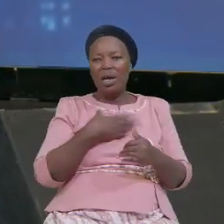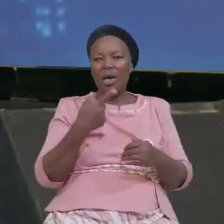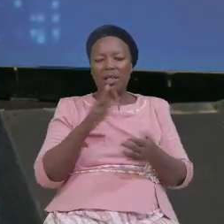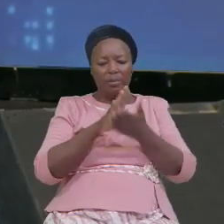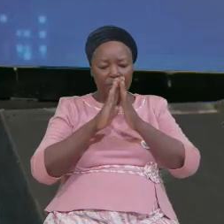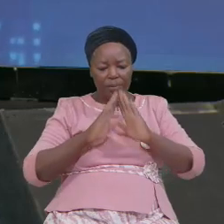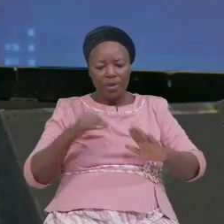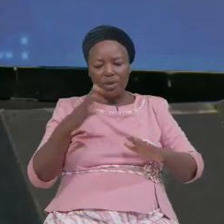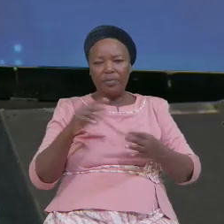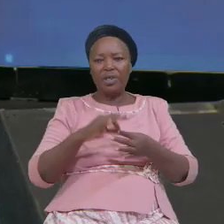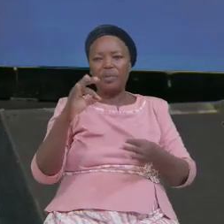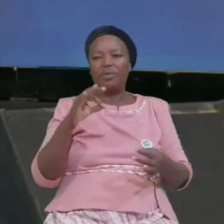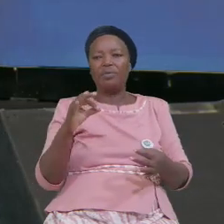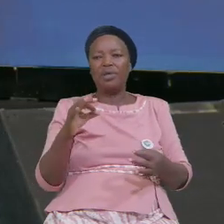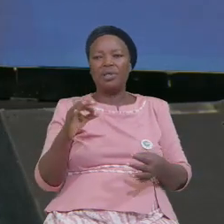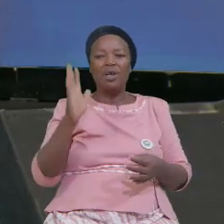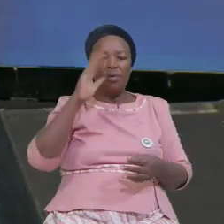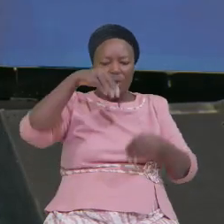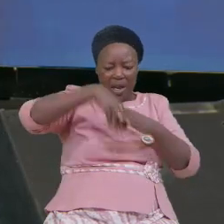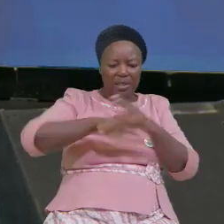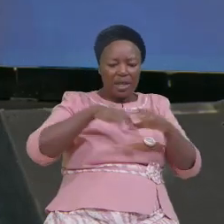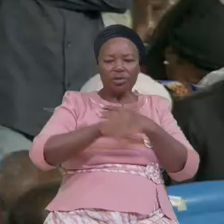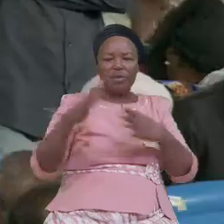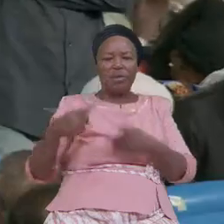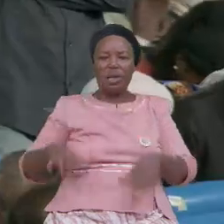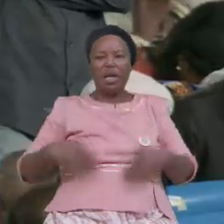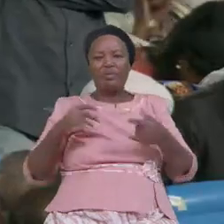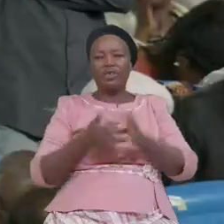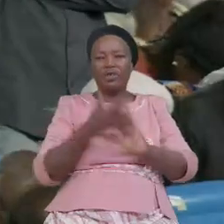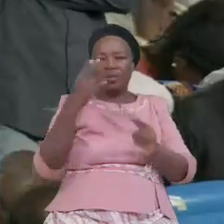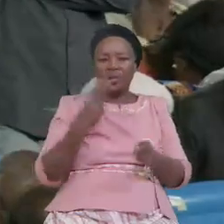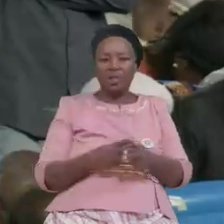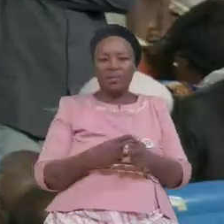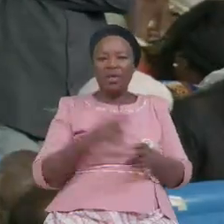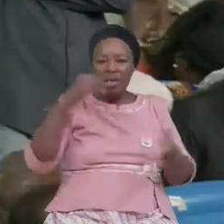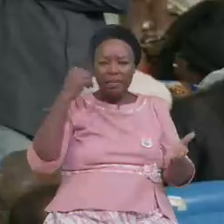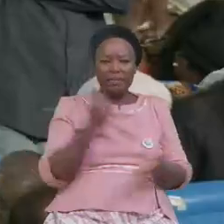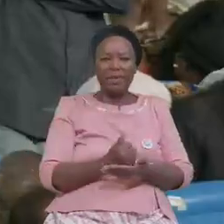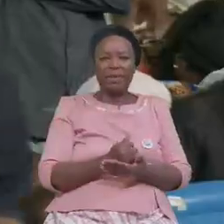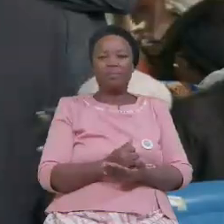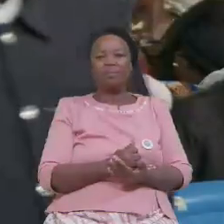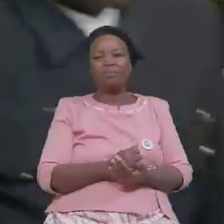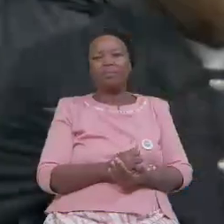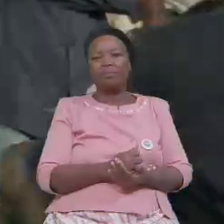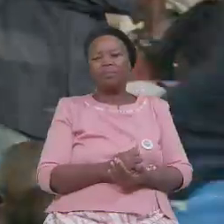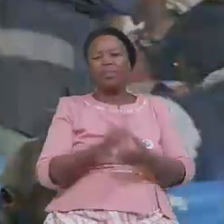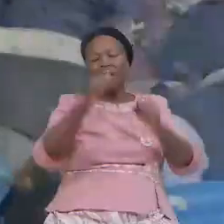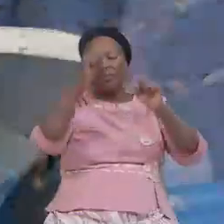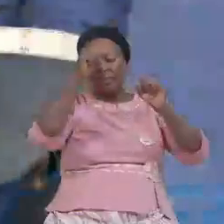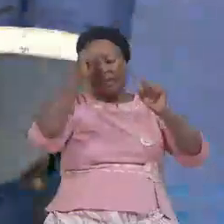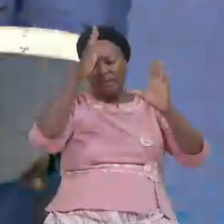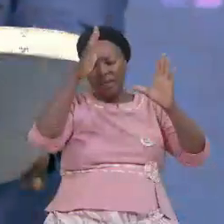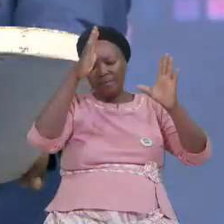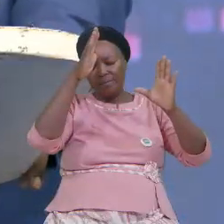the Spirit will enter into your life. Amen. Father,